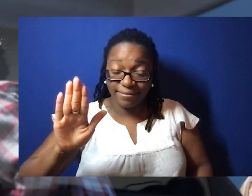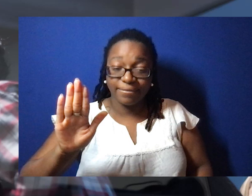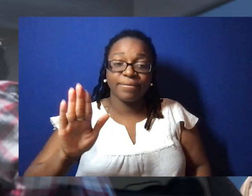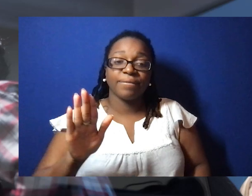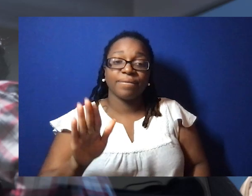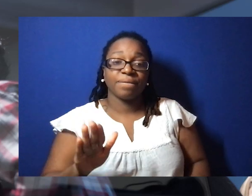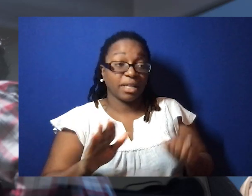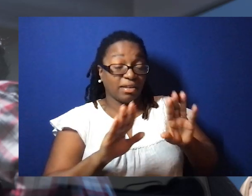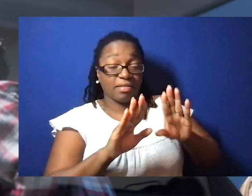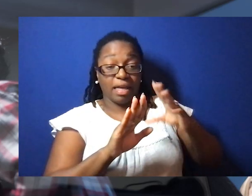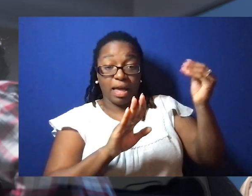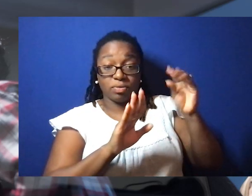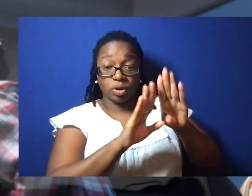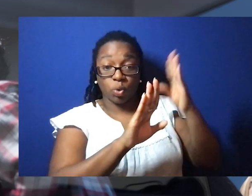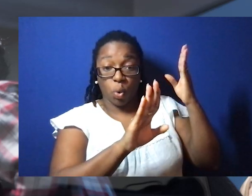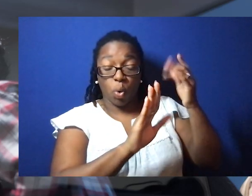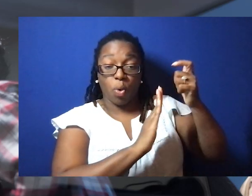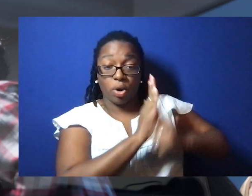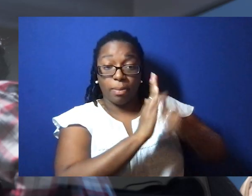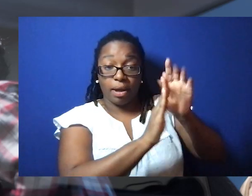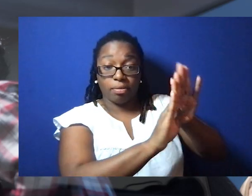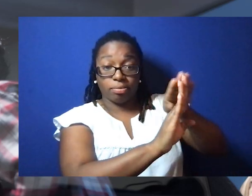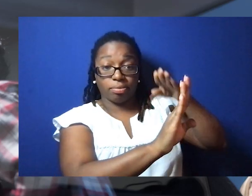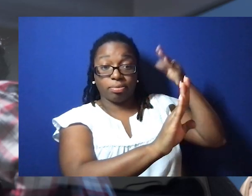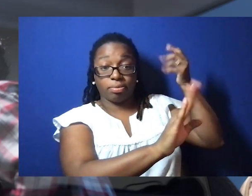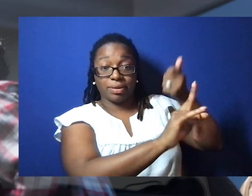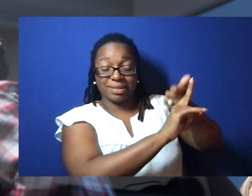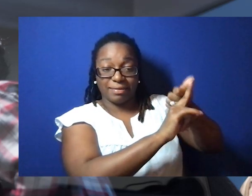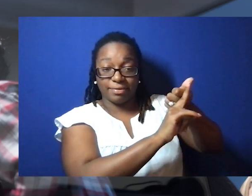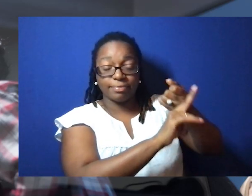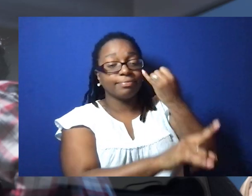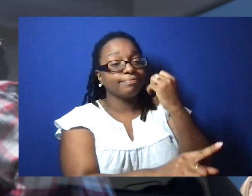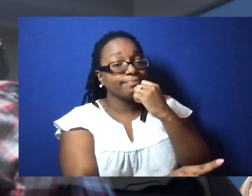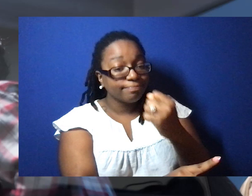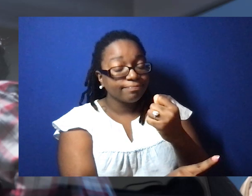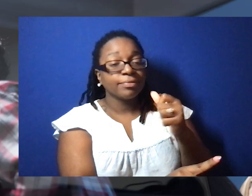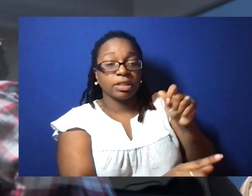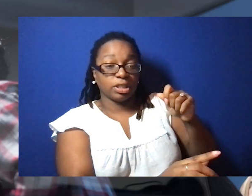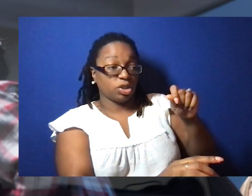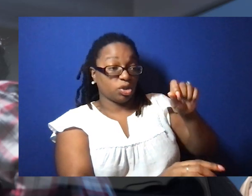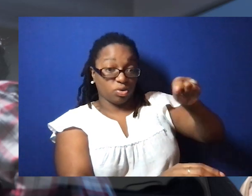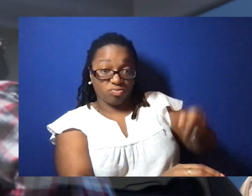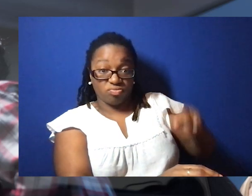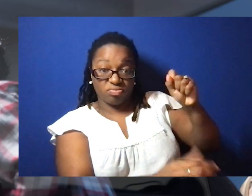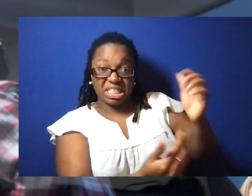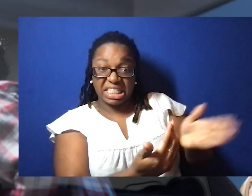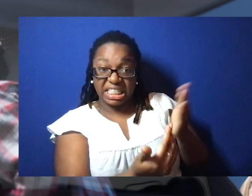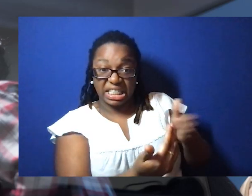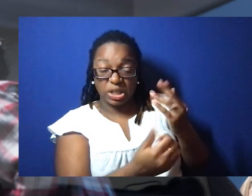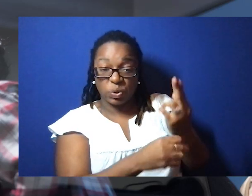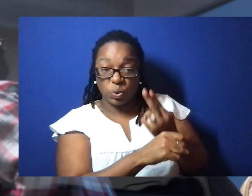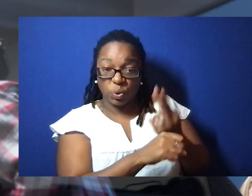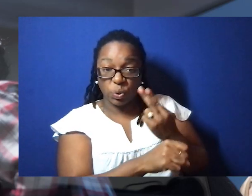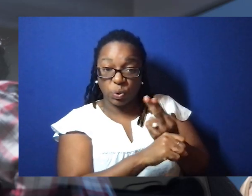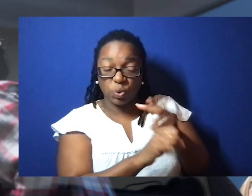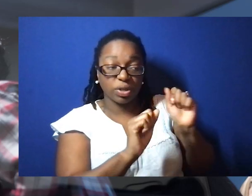signage? Does the exit door open automatically? If not, is the door handle easy to maneuver and can the door